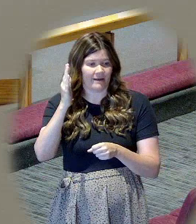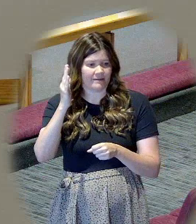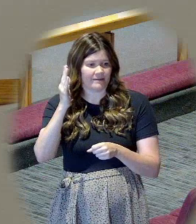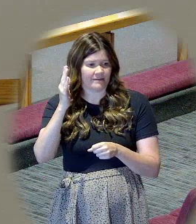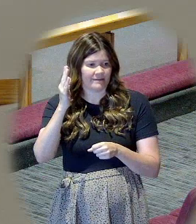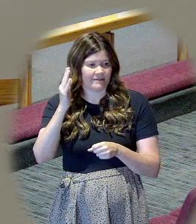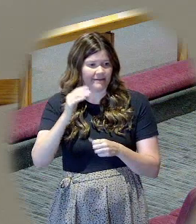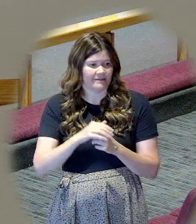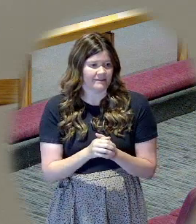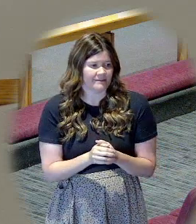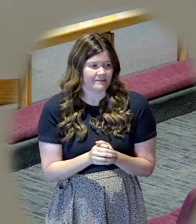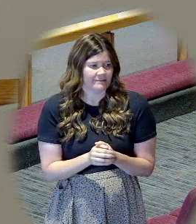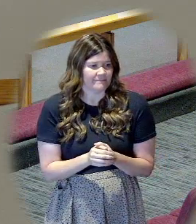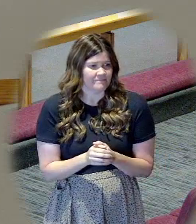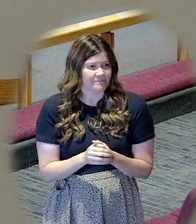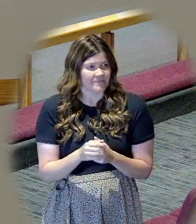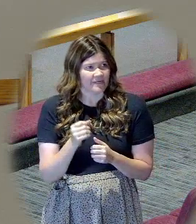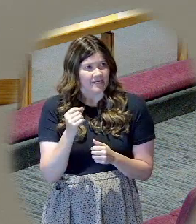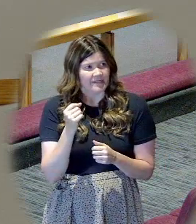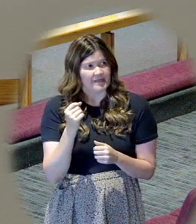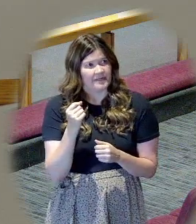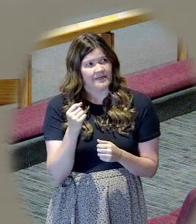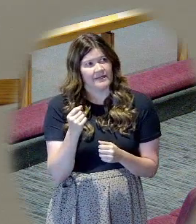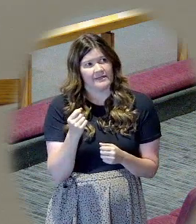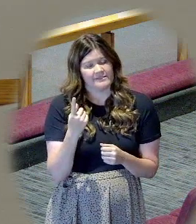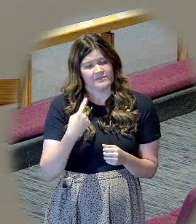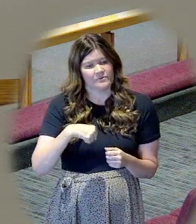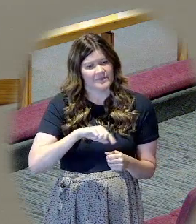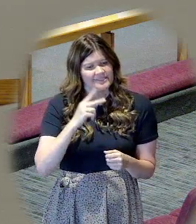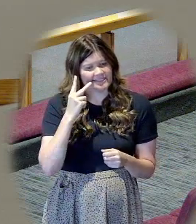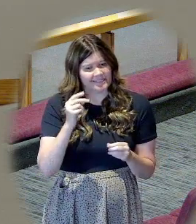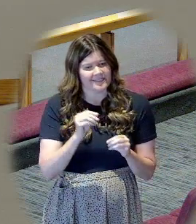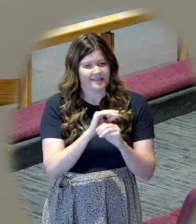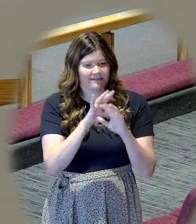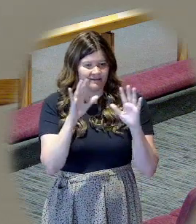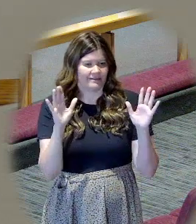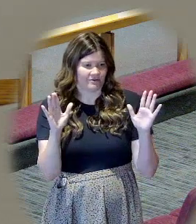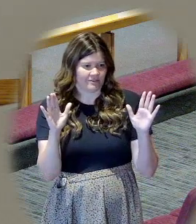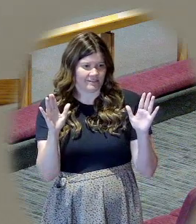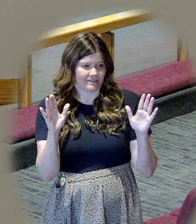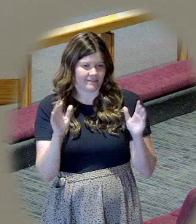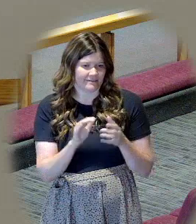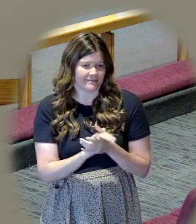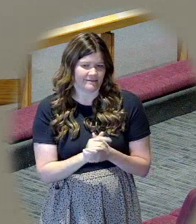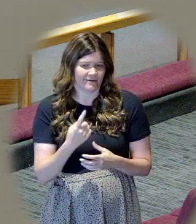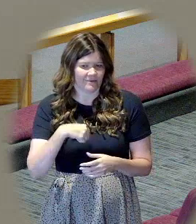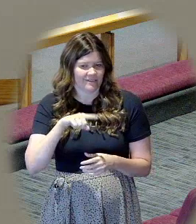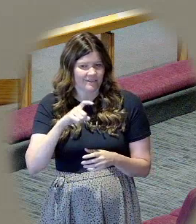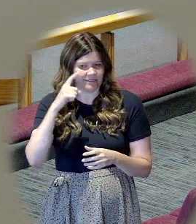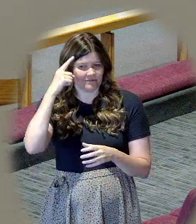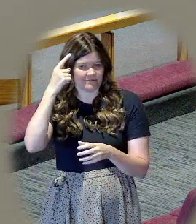until it smacks us right in the face, undeniable. Right?